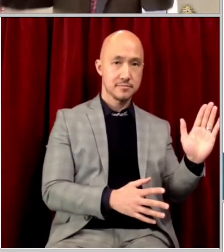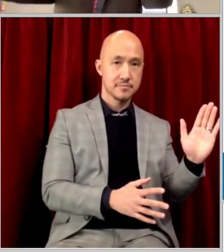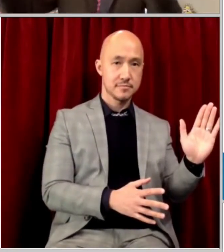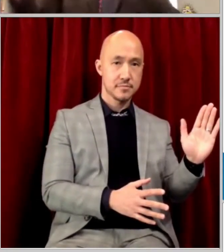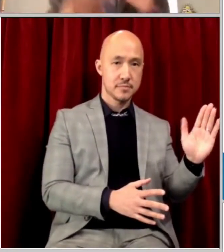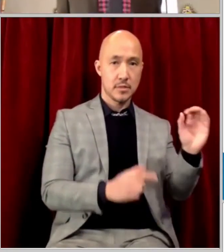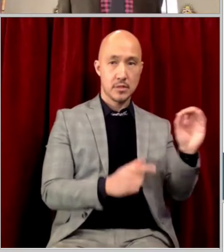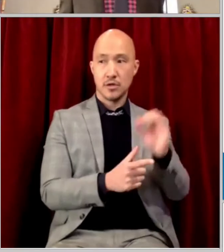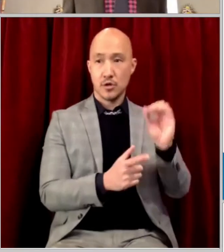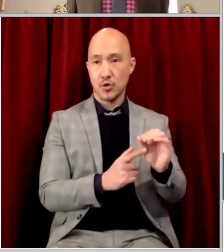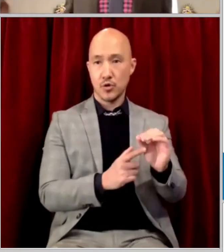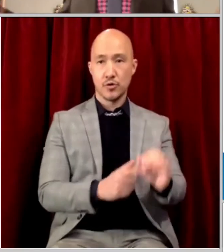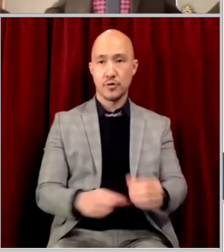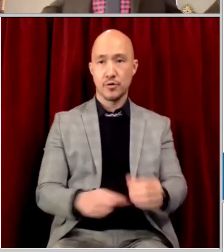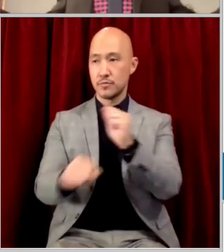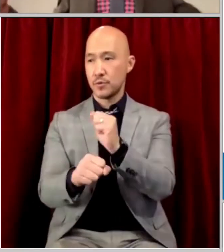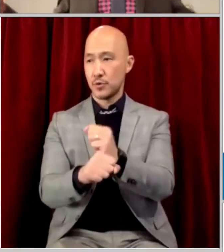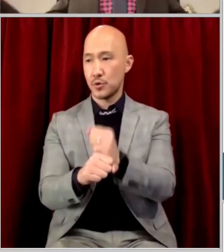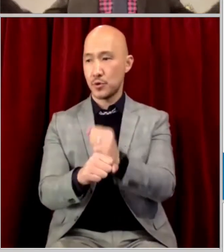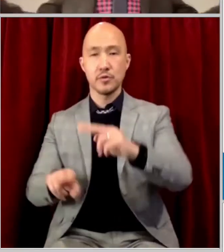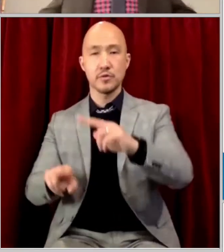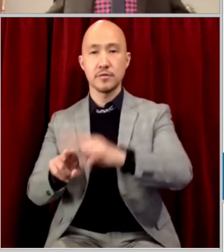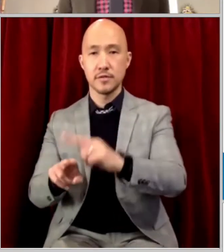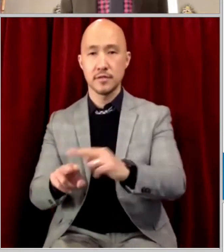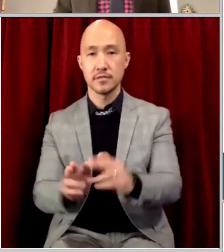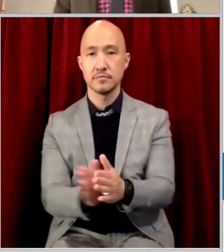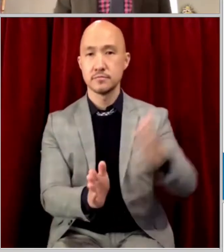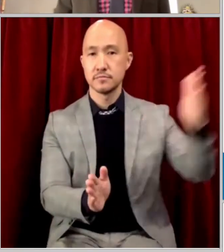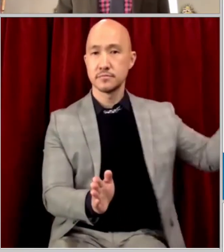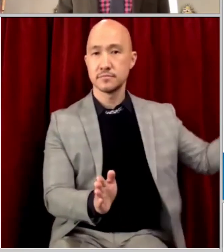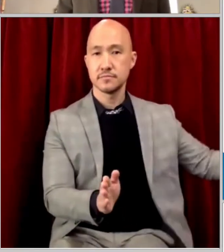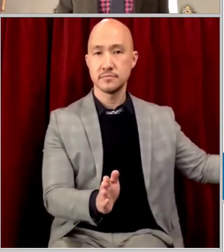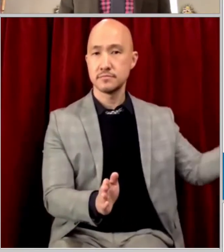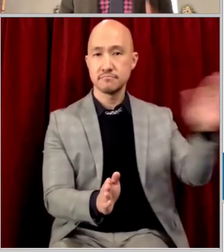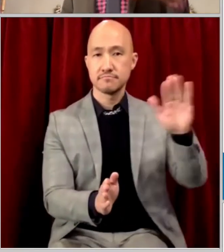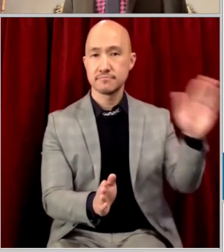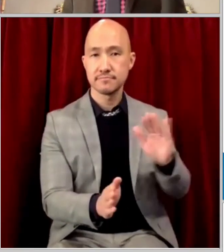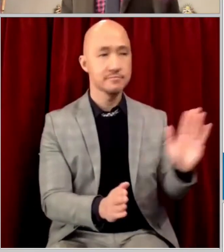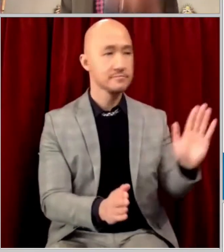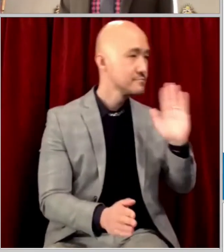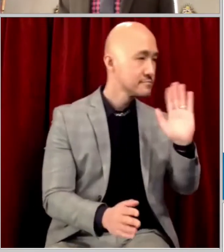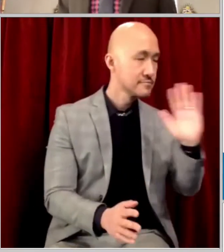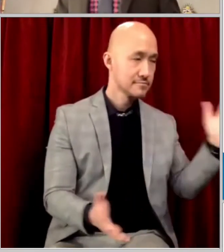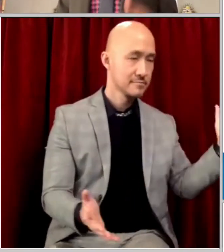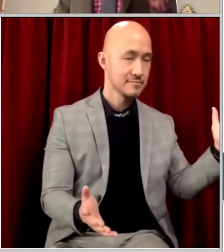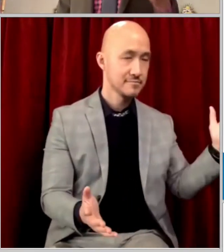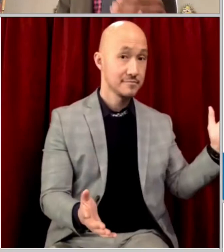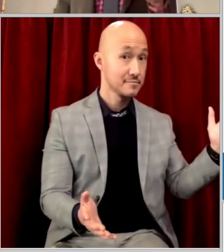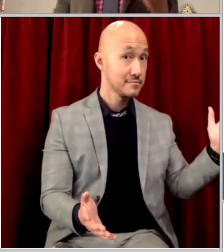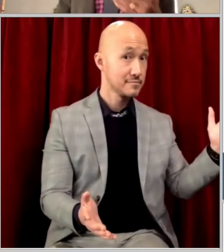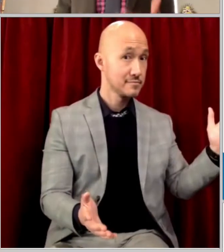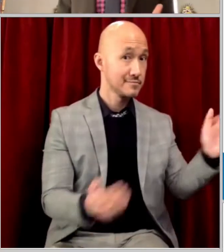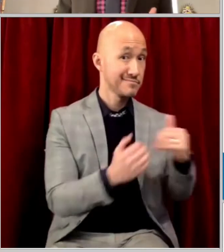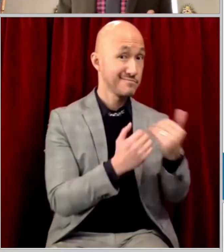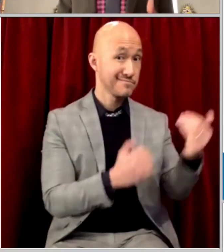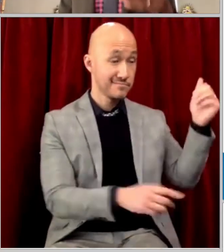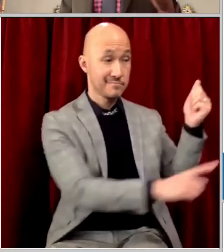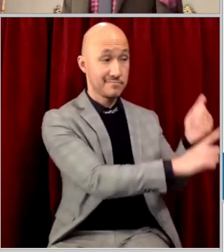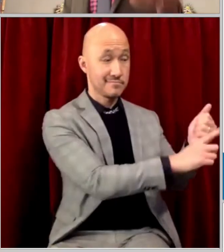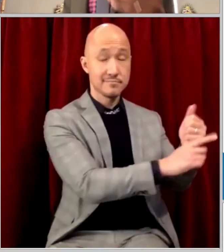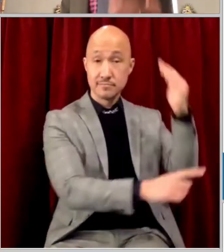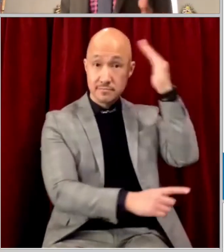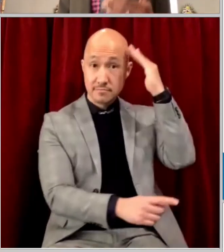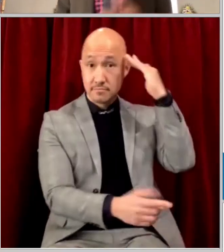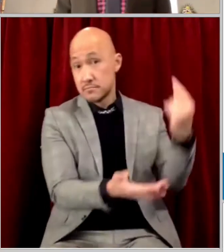next to me, in front of me, around me. You know, I've just never done it. How in the world are they going to have an opportunity